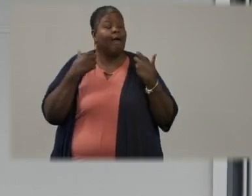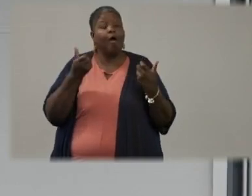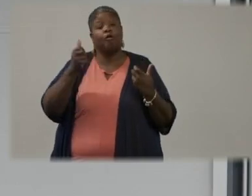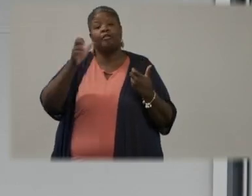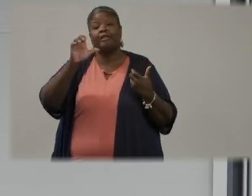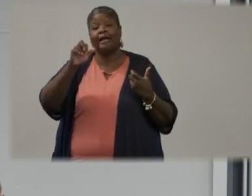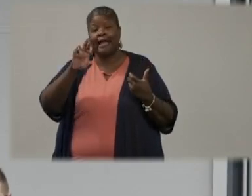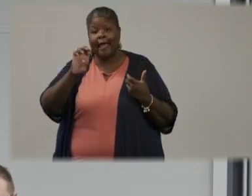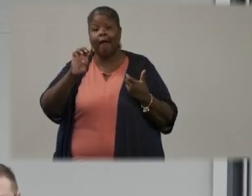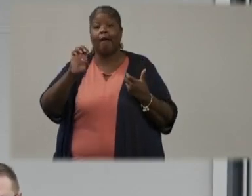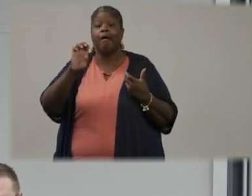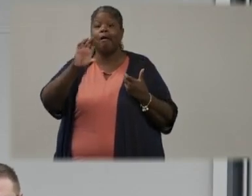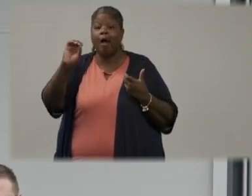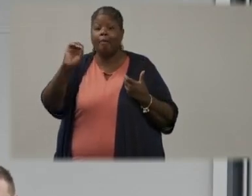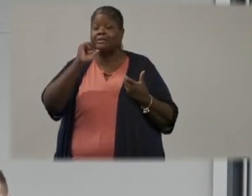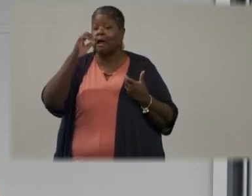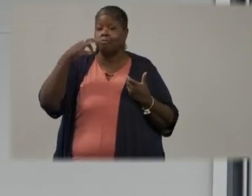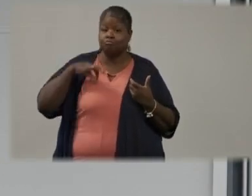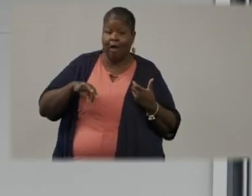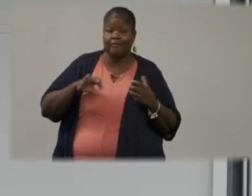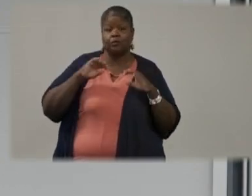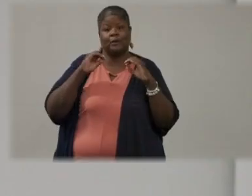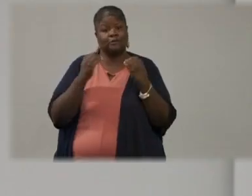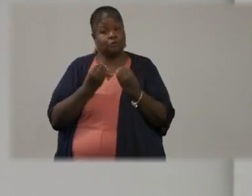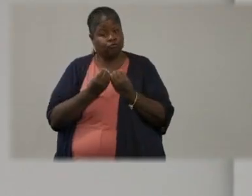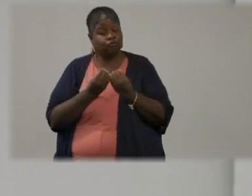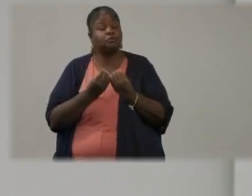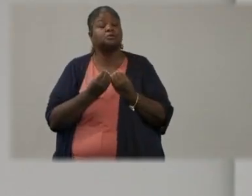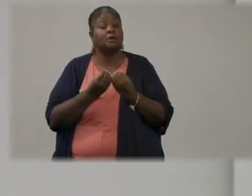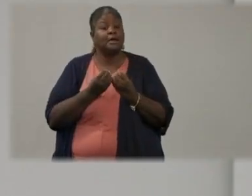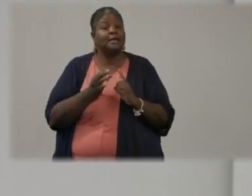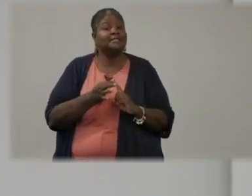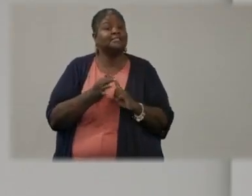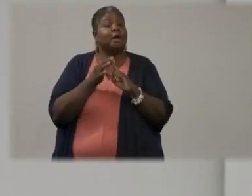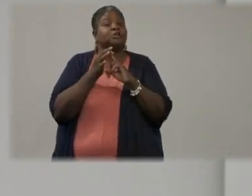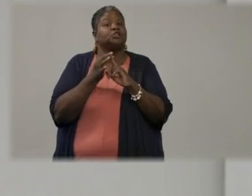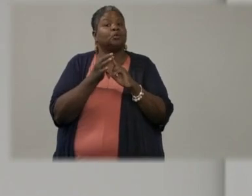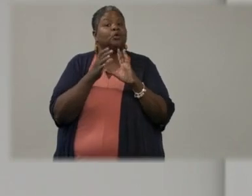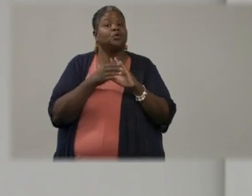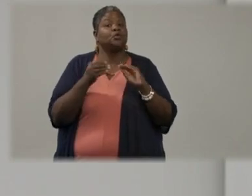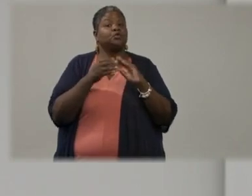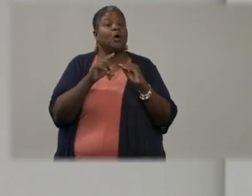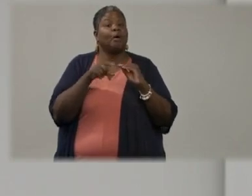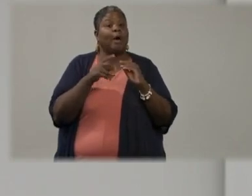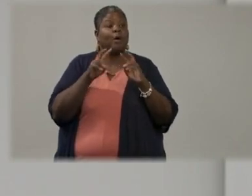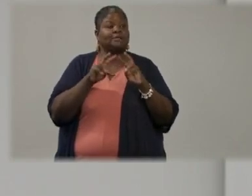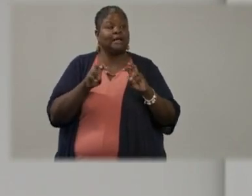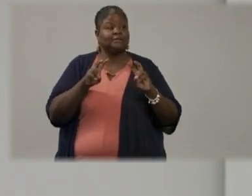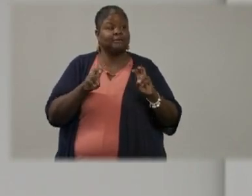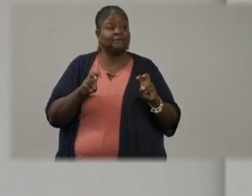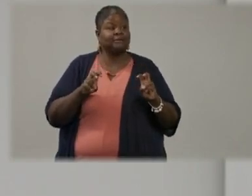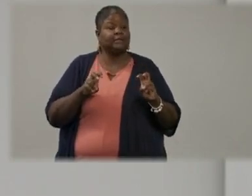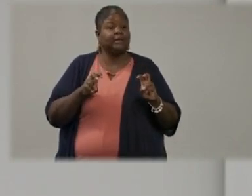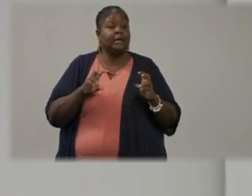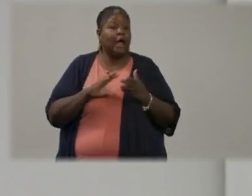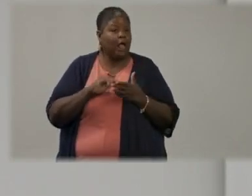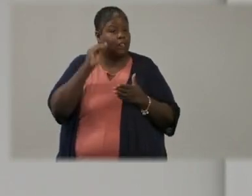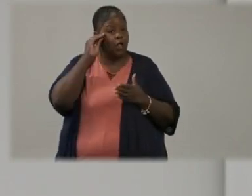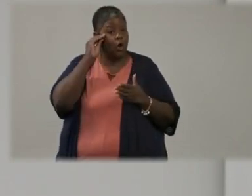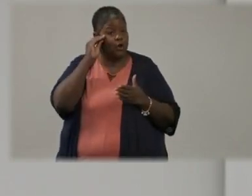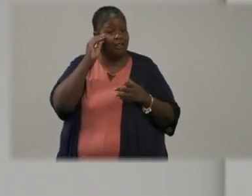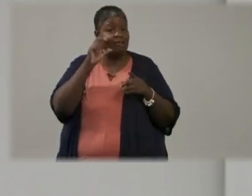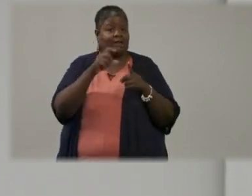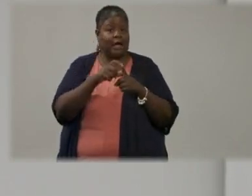companies, nonprofits, organizations, especially when you're talking about assessments and, just learning the